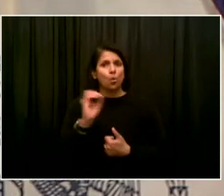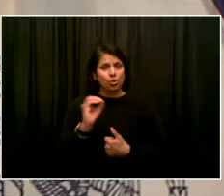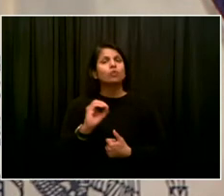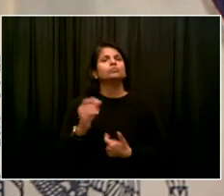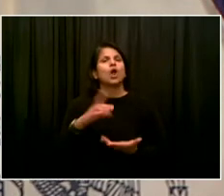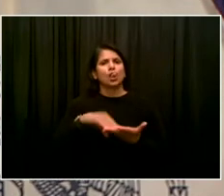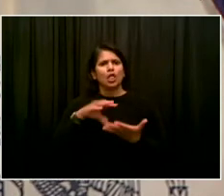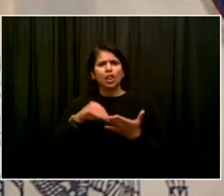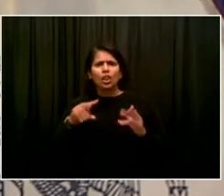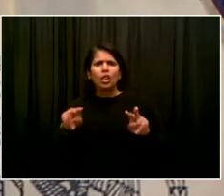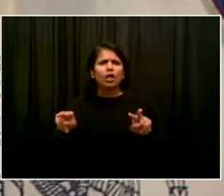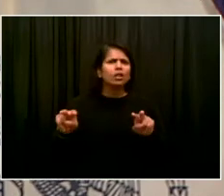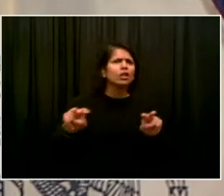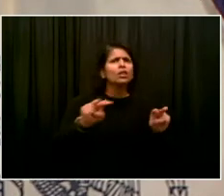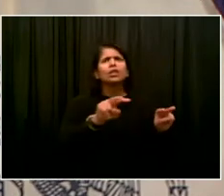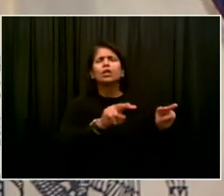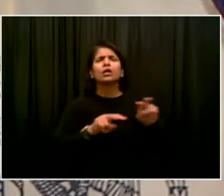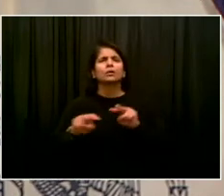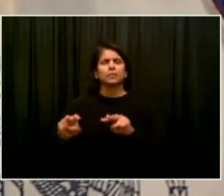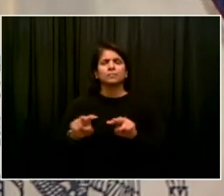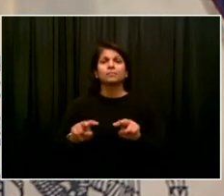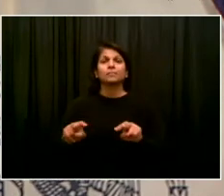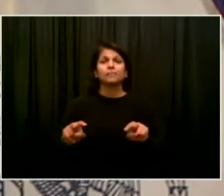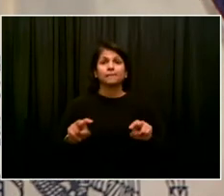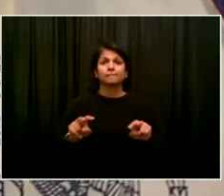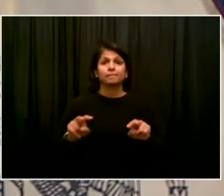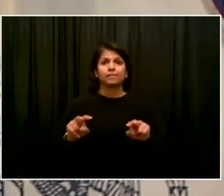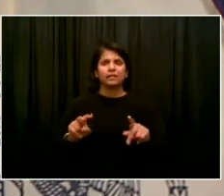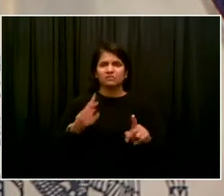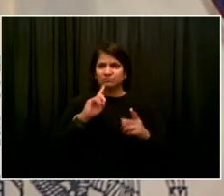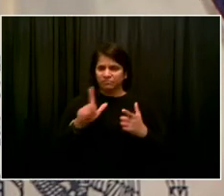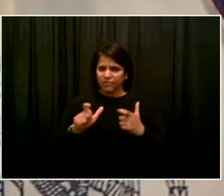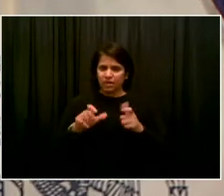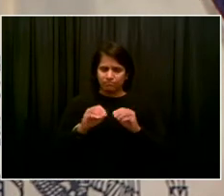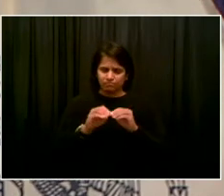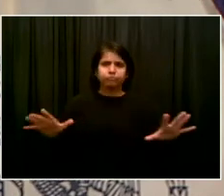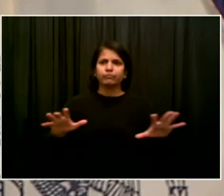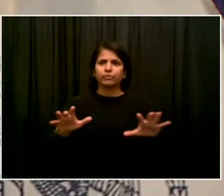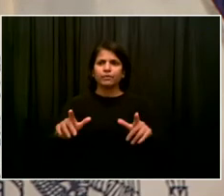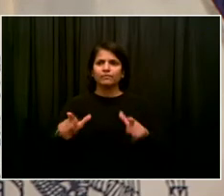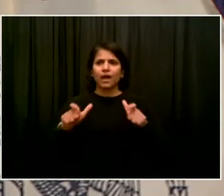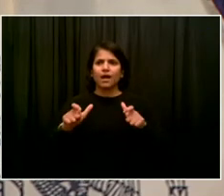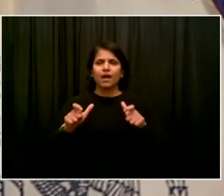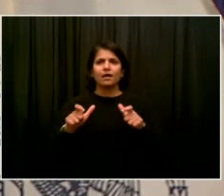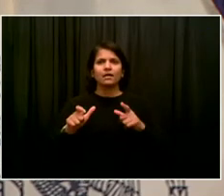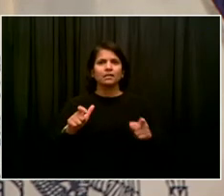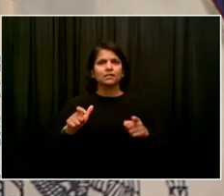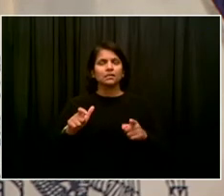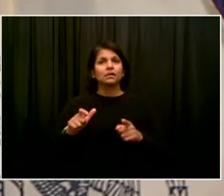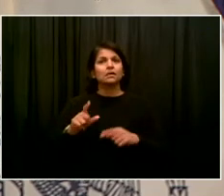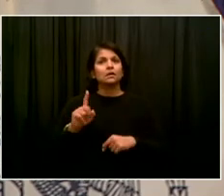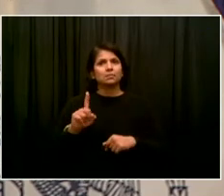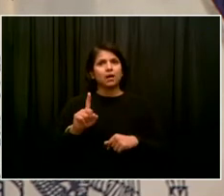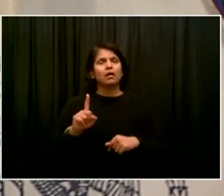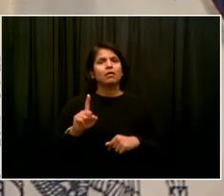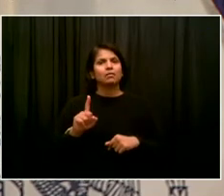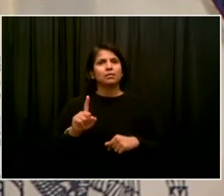has been fast and intense, but obviously, thank God, to date, more mild than we feared. And we're very happy about